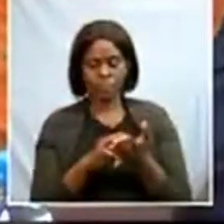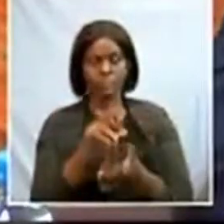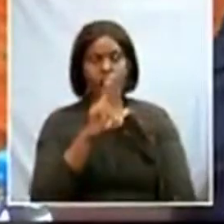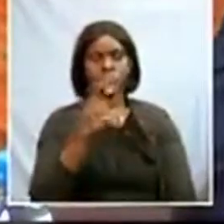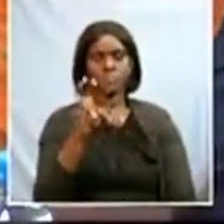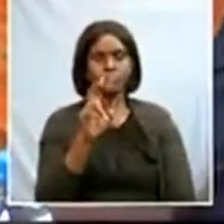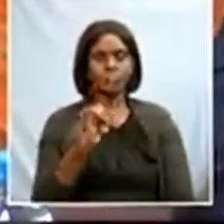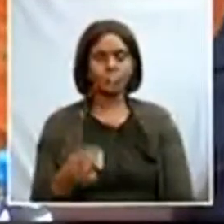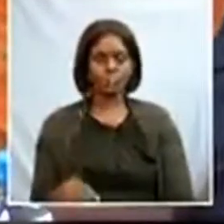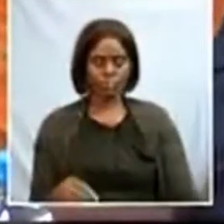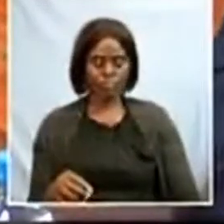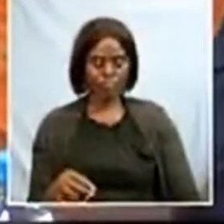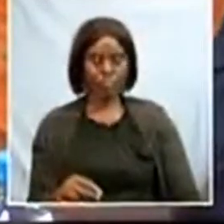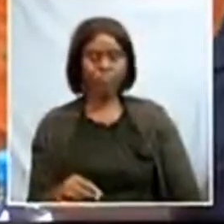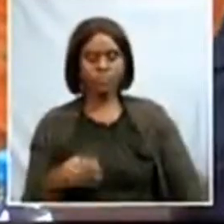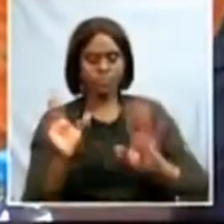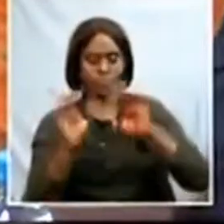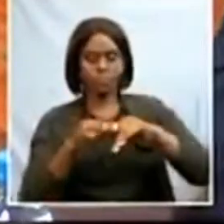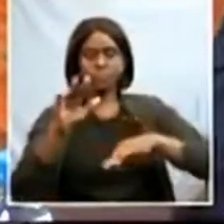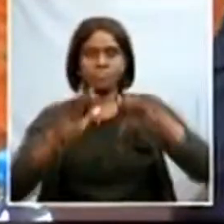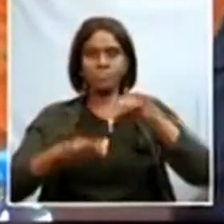2,118,200, leaving a balance of